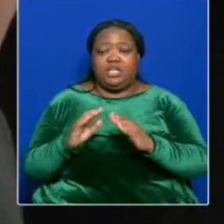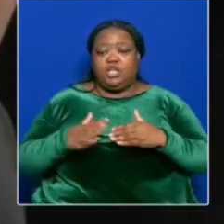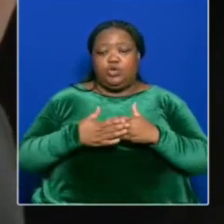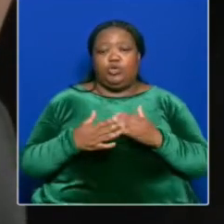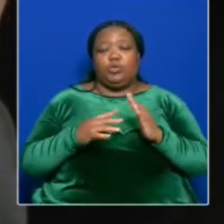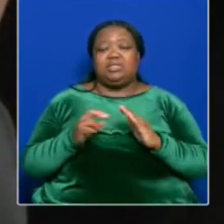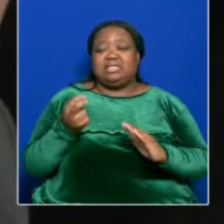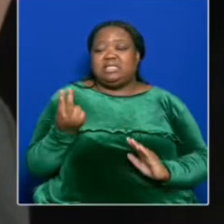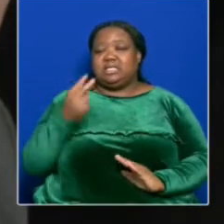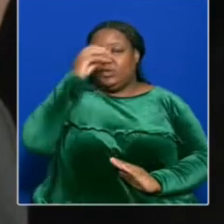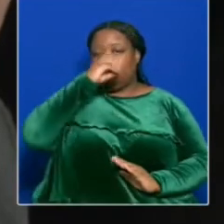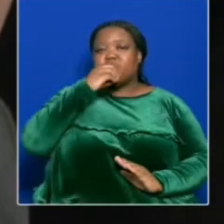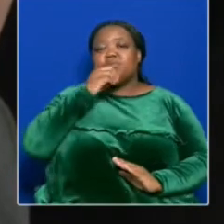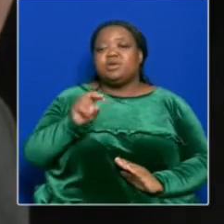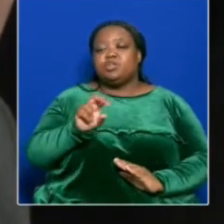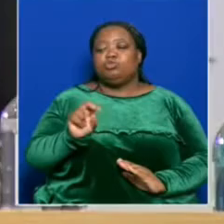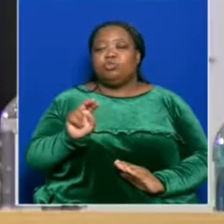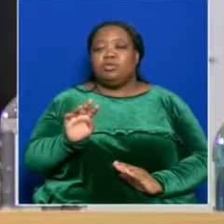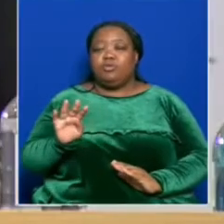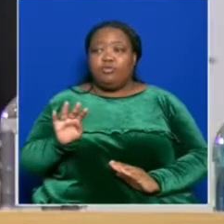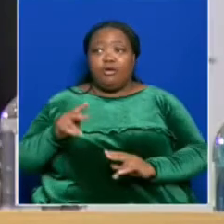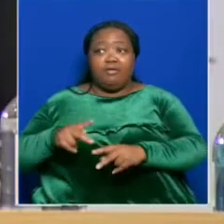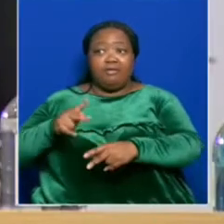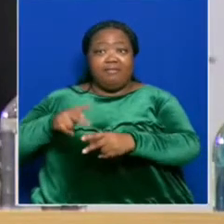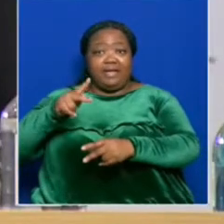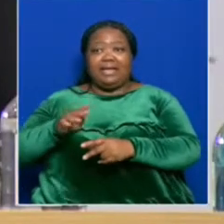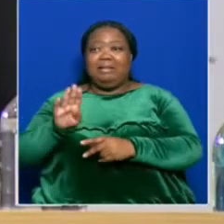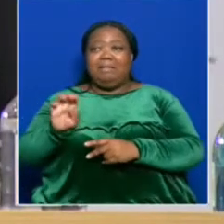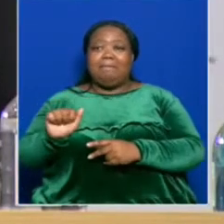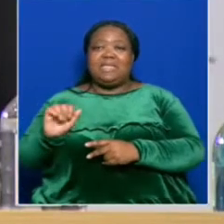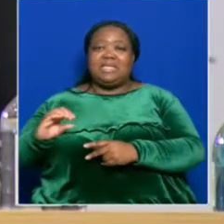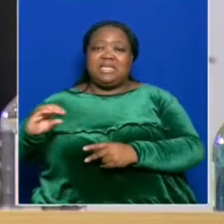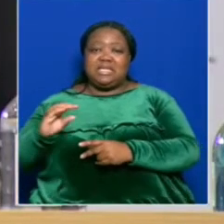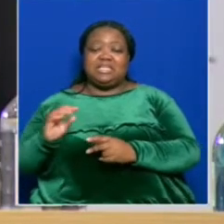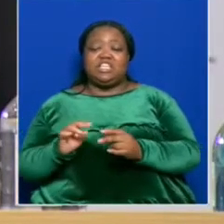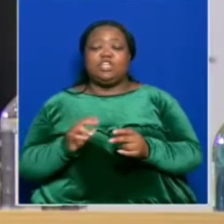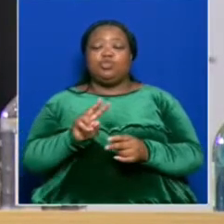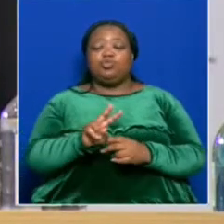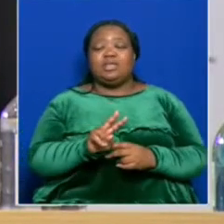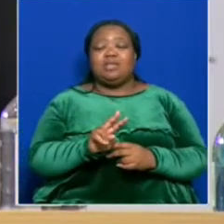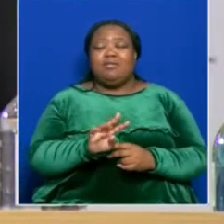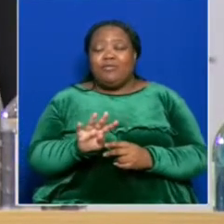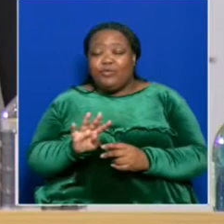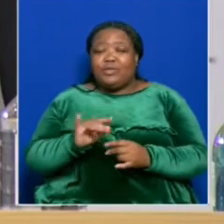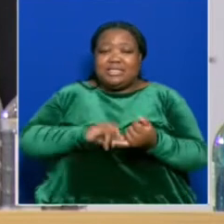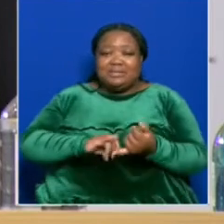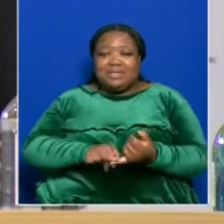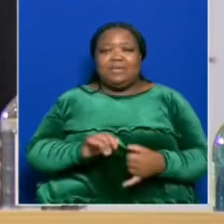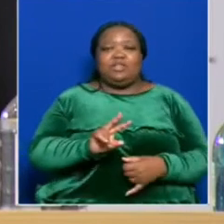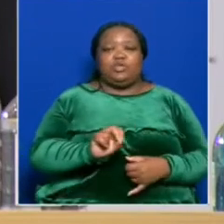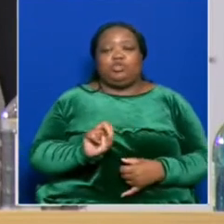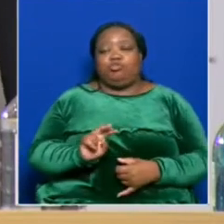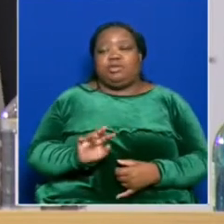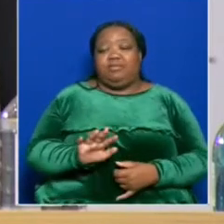but the final award was, from a BAC perspective, was made on the 24th of September 2025. But in all due respect, Chair, these are